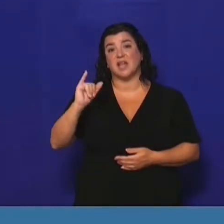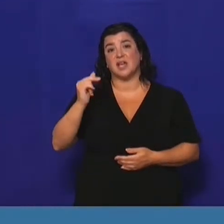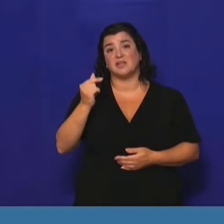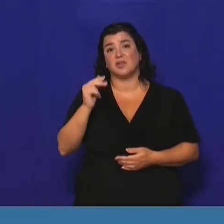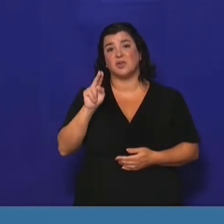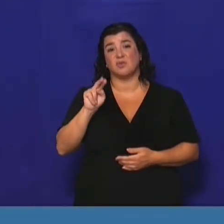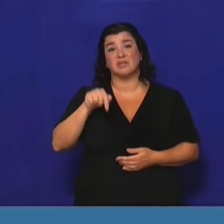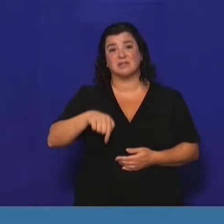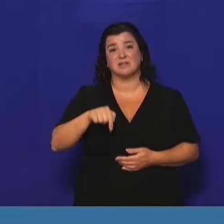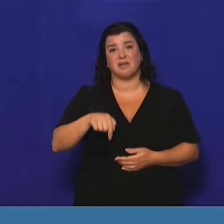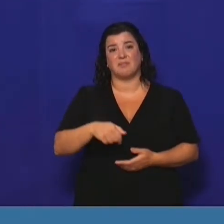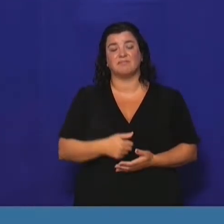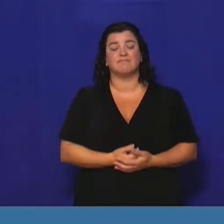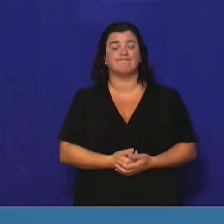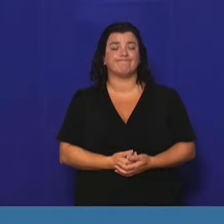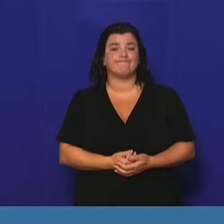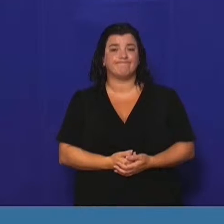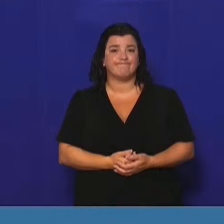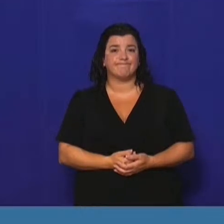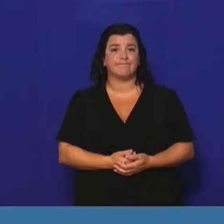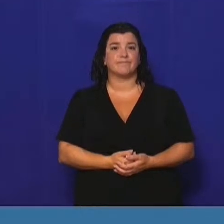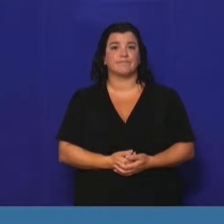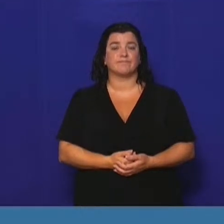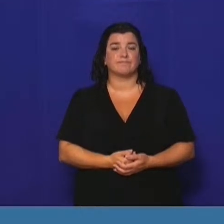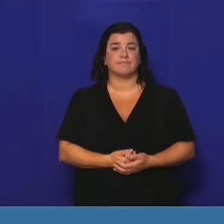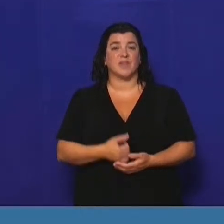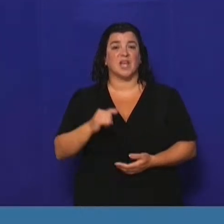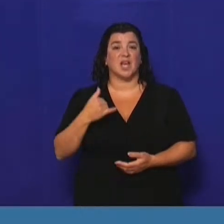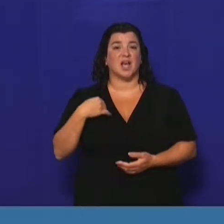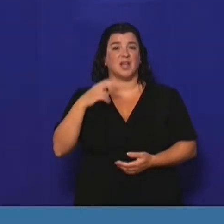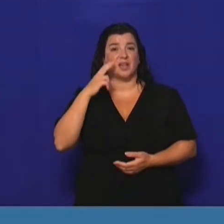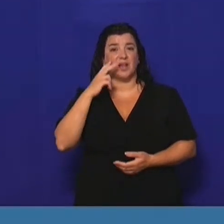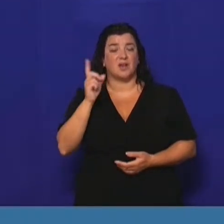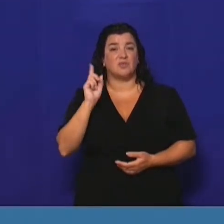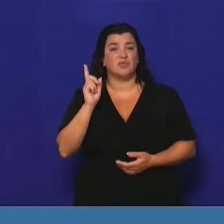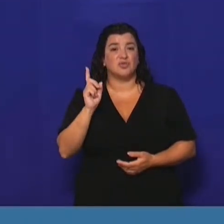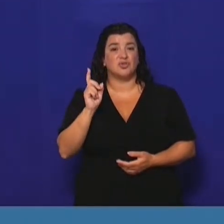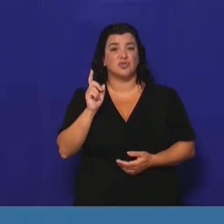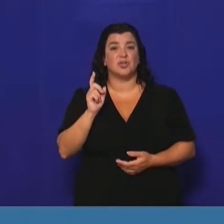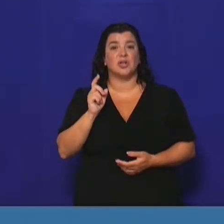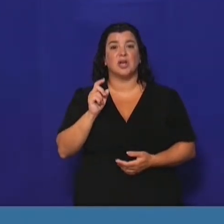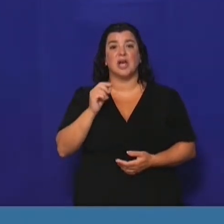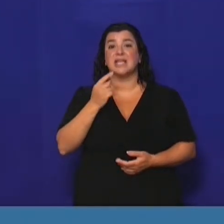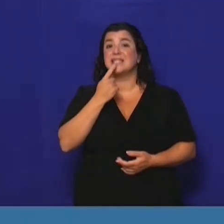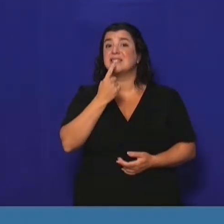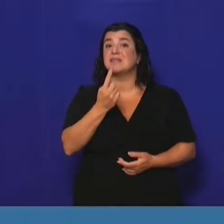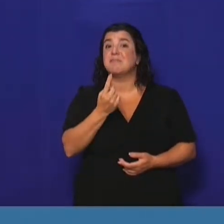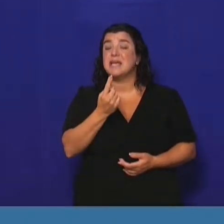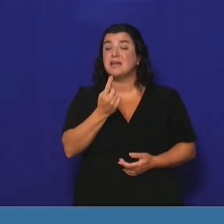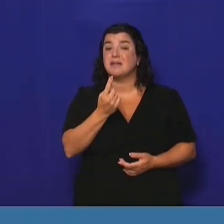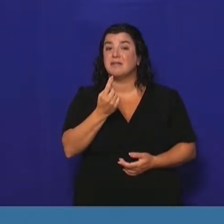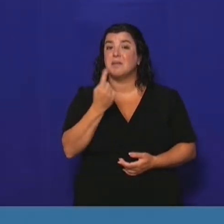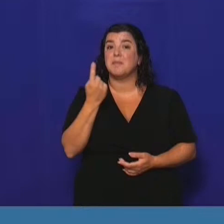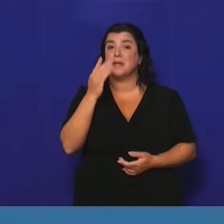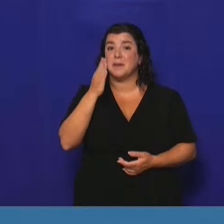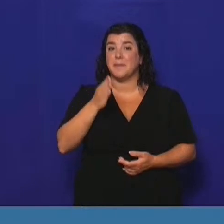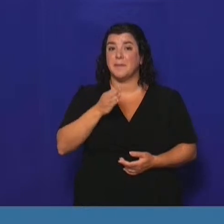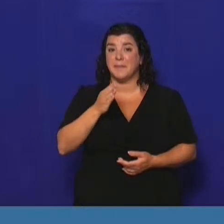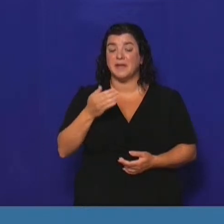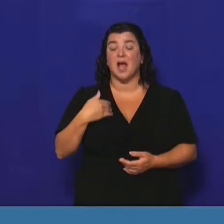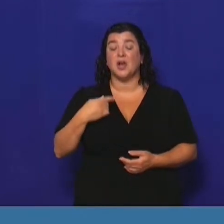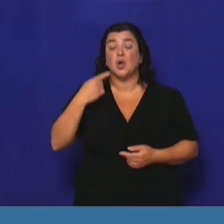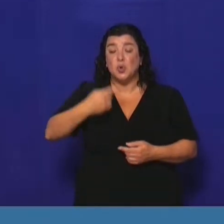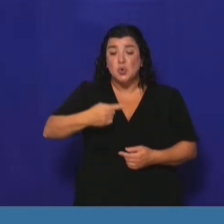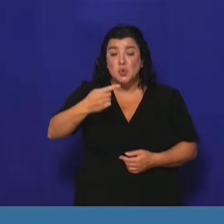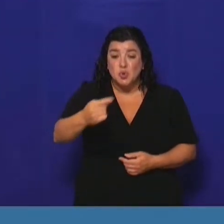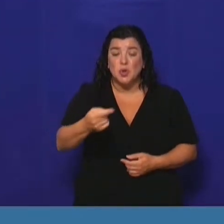Jekk inħarsu naqra lejn l-età tal-persuni li mietu, hija xi ħaġa li anke konna qegħdin nirrapportawlkom ta' kuljum kull każ